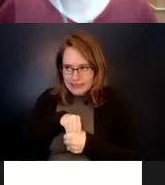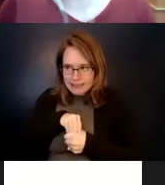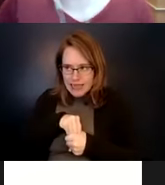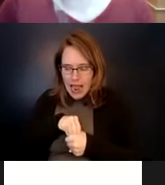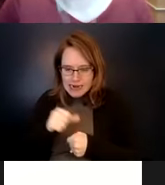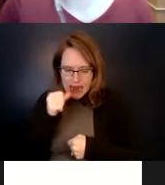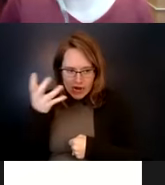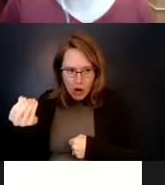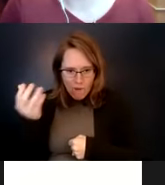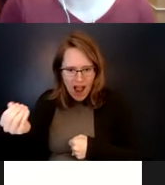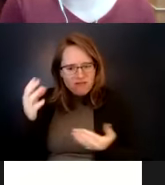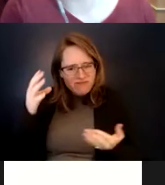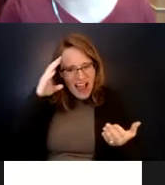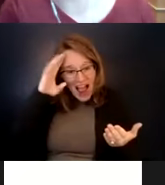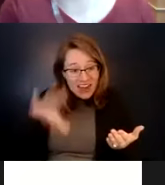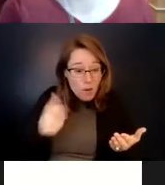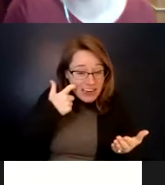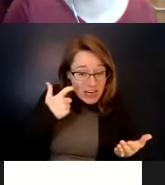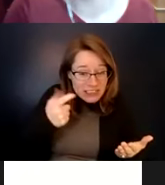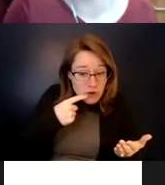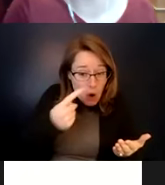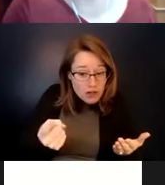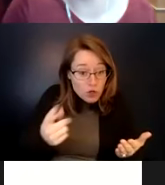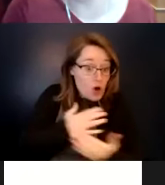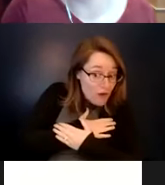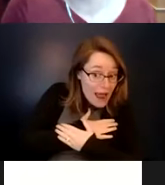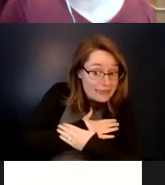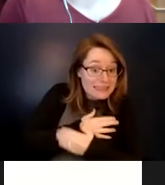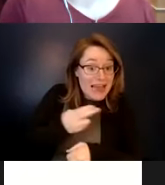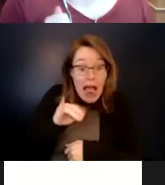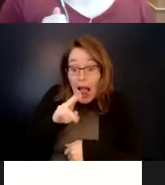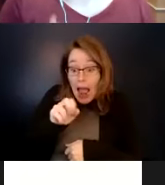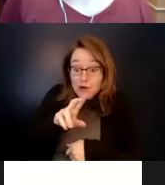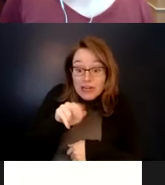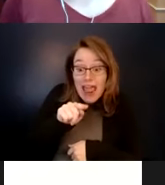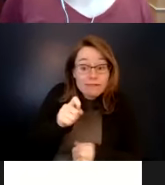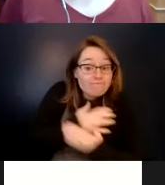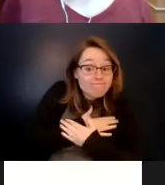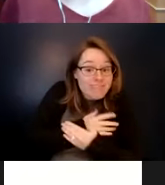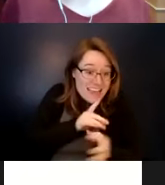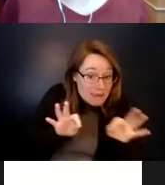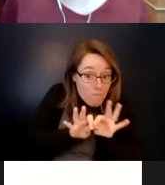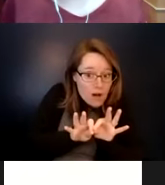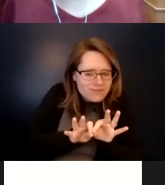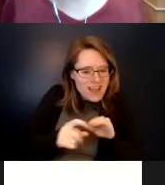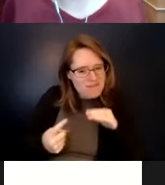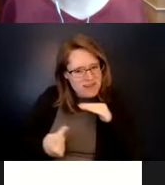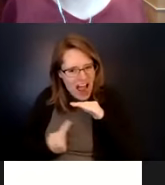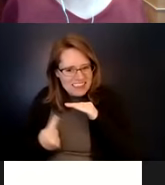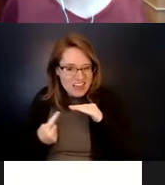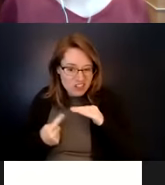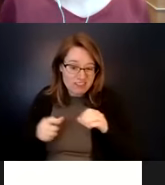out. And I know I just told you that getting rest and hibernating is important, but isolation also deepens our